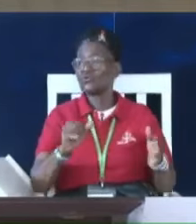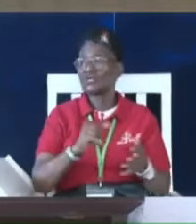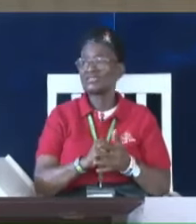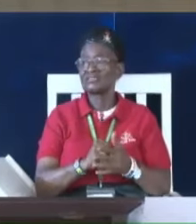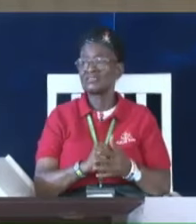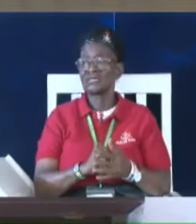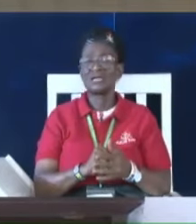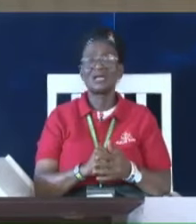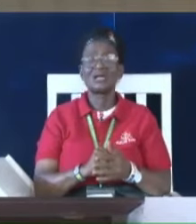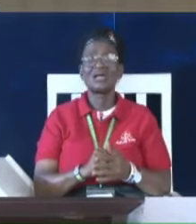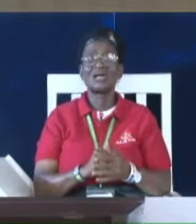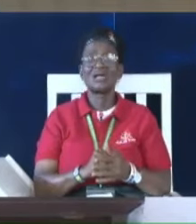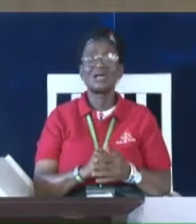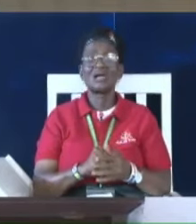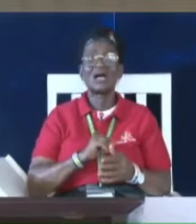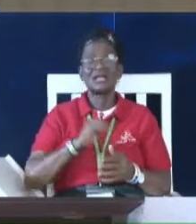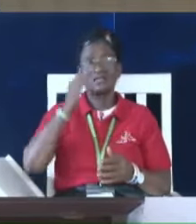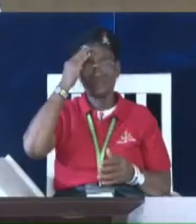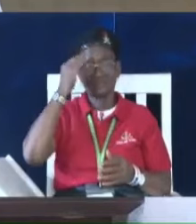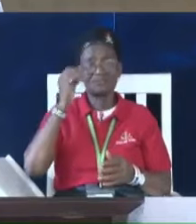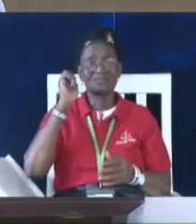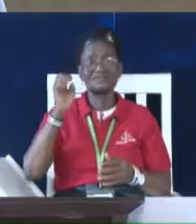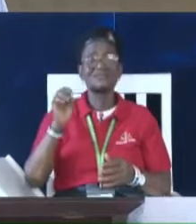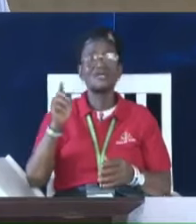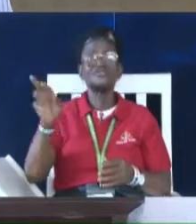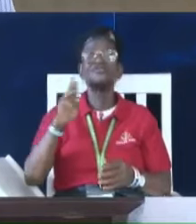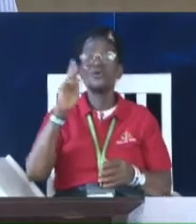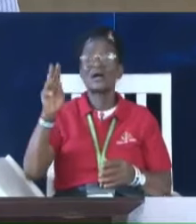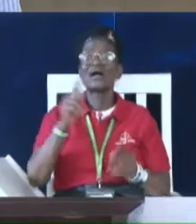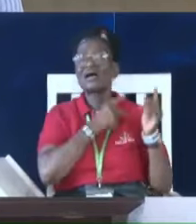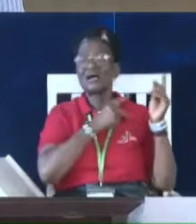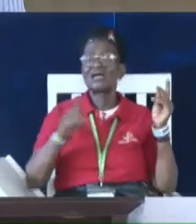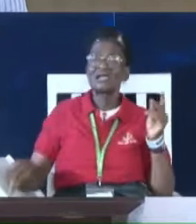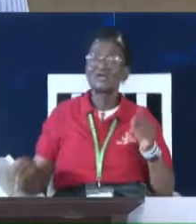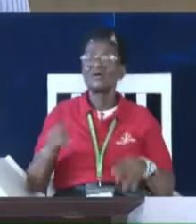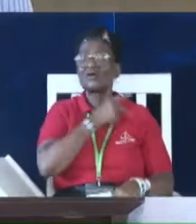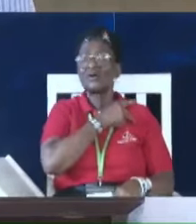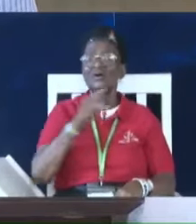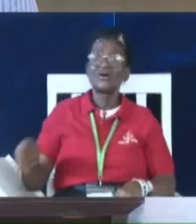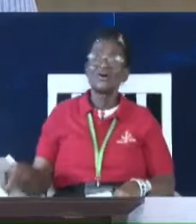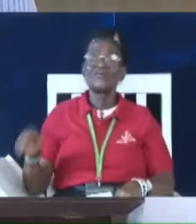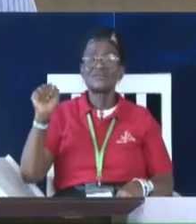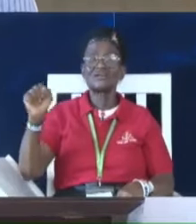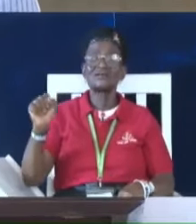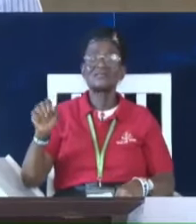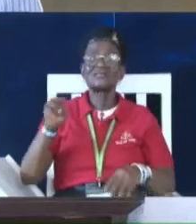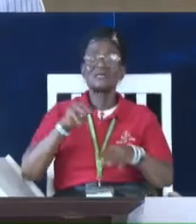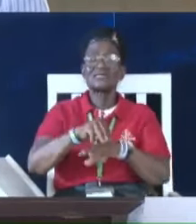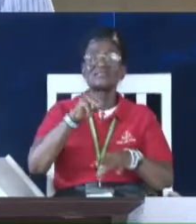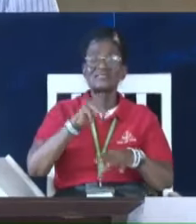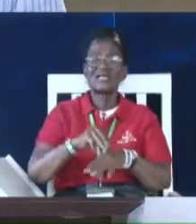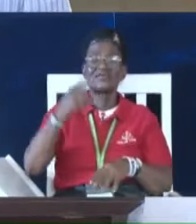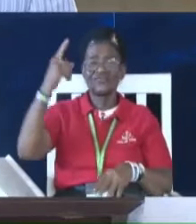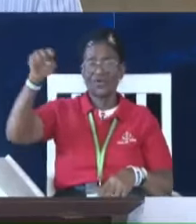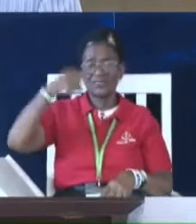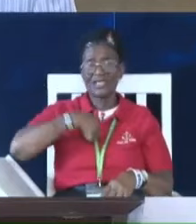I know who you are. You are the King of Kings. Send for me.